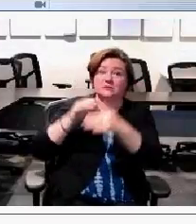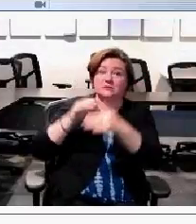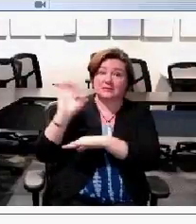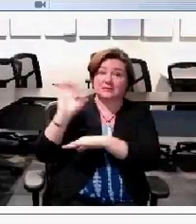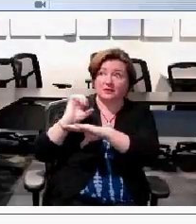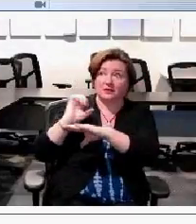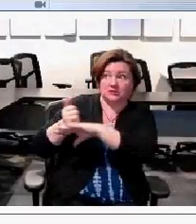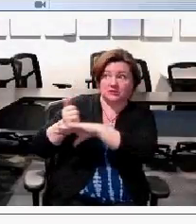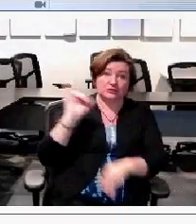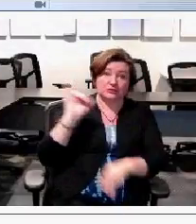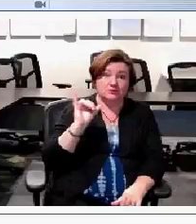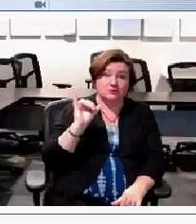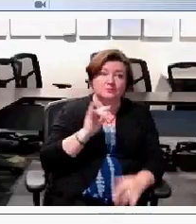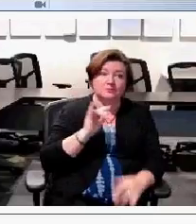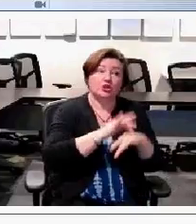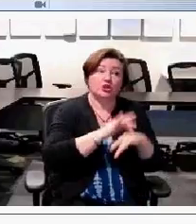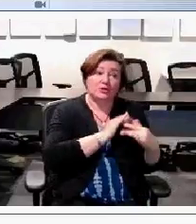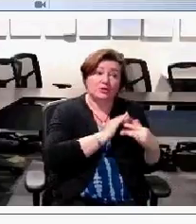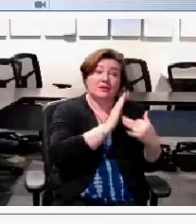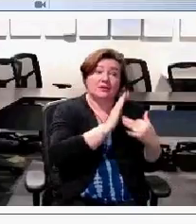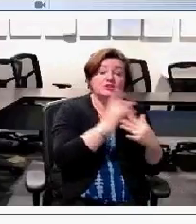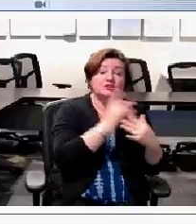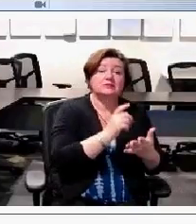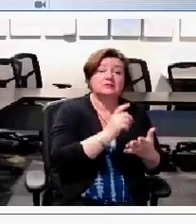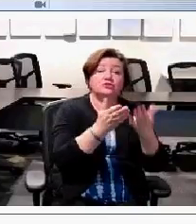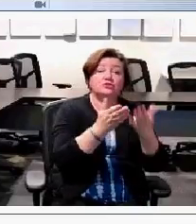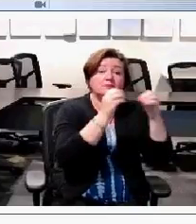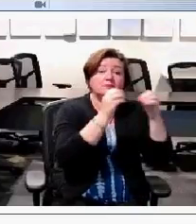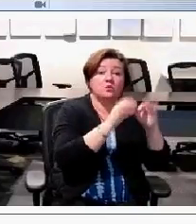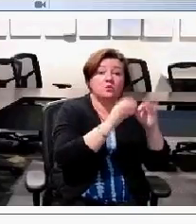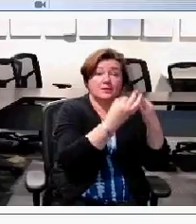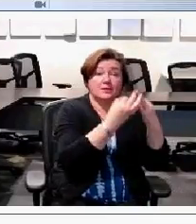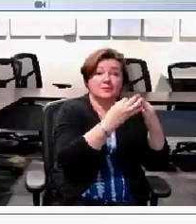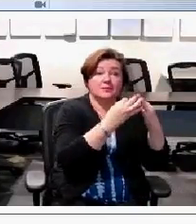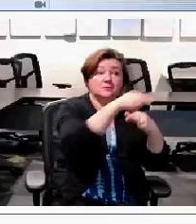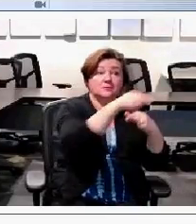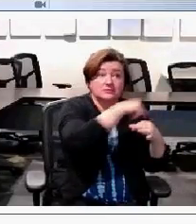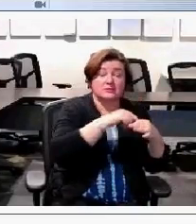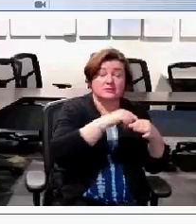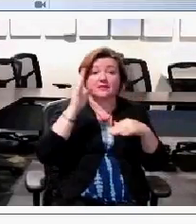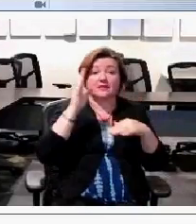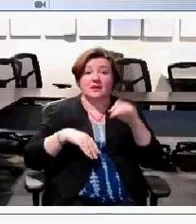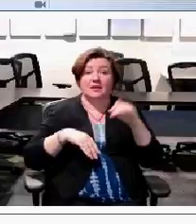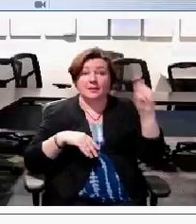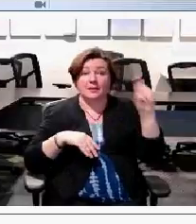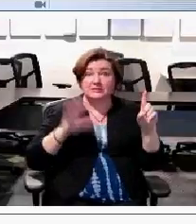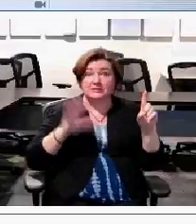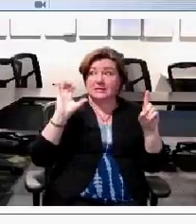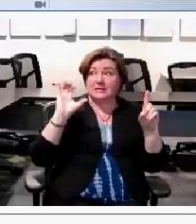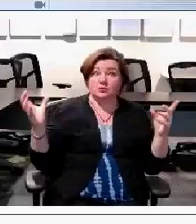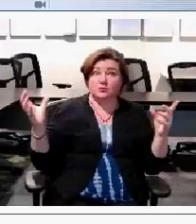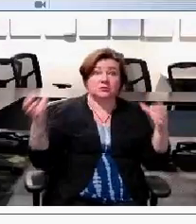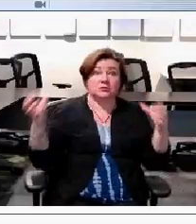early intervention actually serves more families than both our Edmonton and Calgary sites combined.